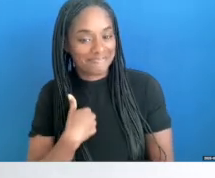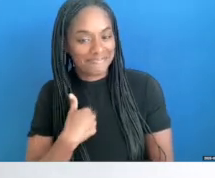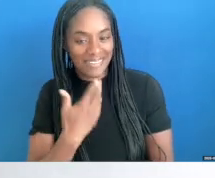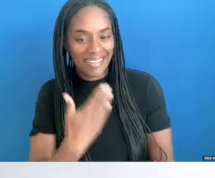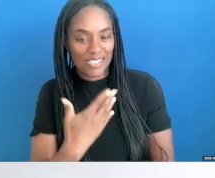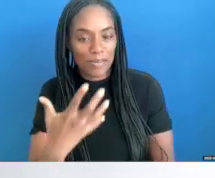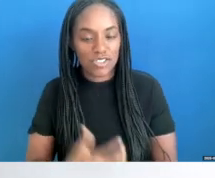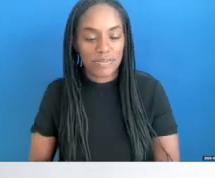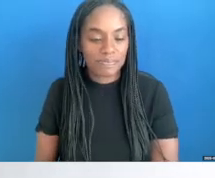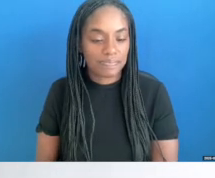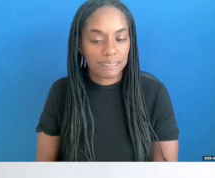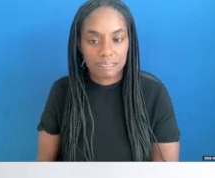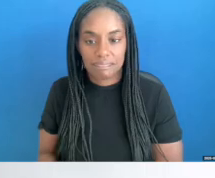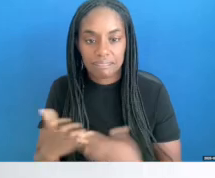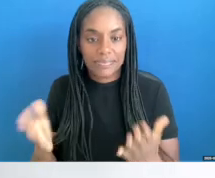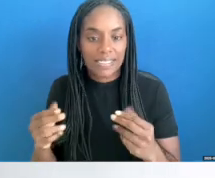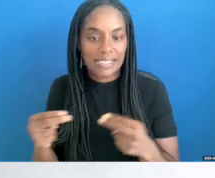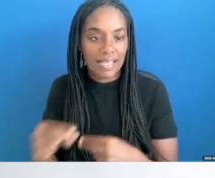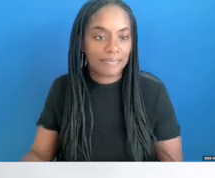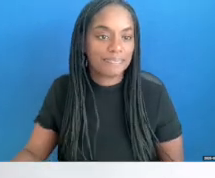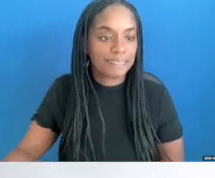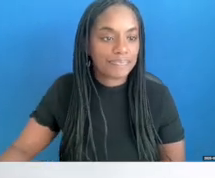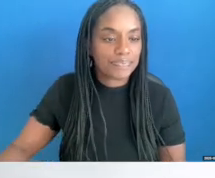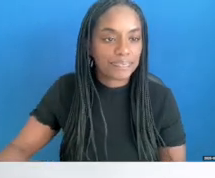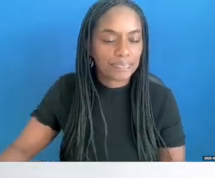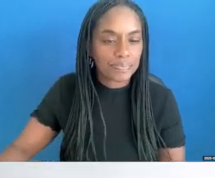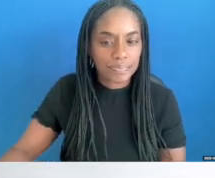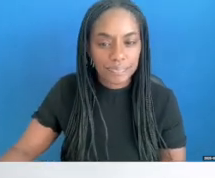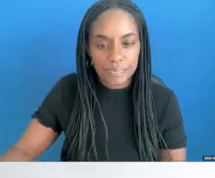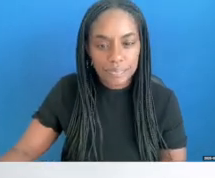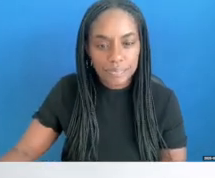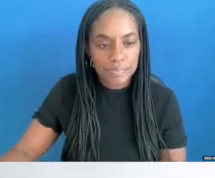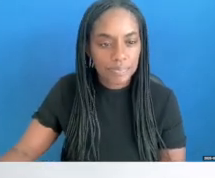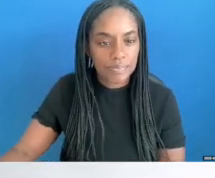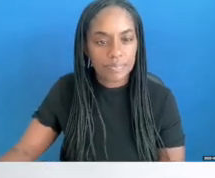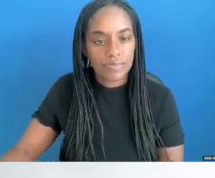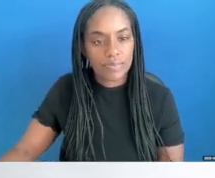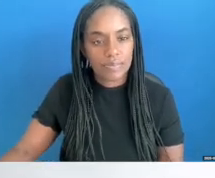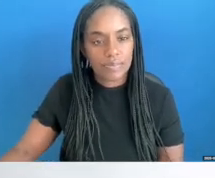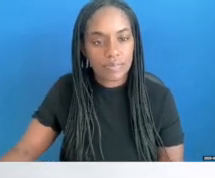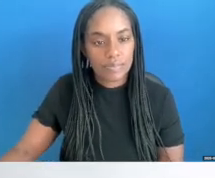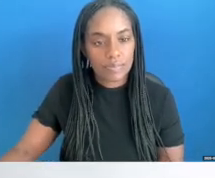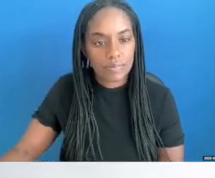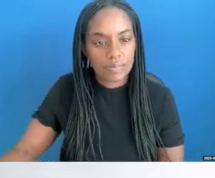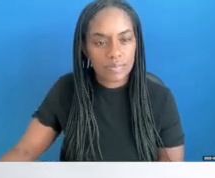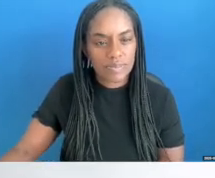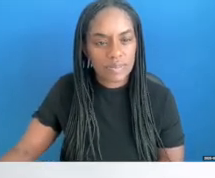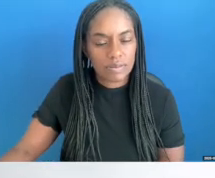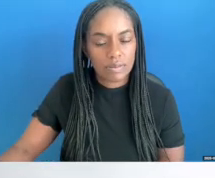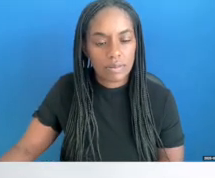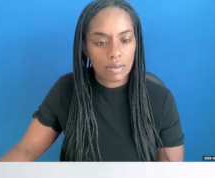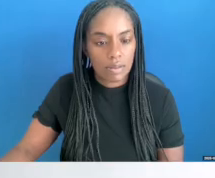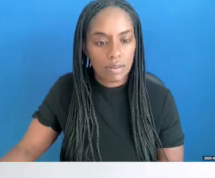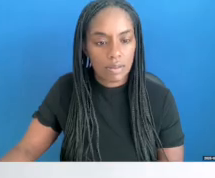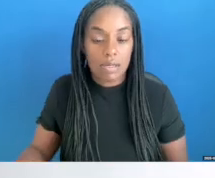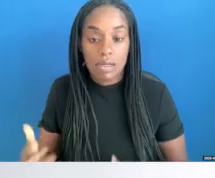folks. Well, can we move to the next slide? Thank you. All right, so once more, if you'd like to make any questions or comments about this